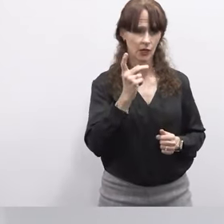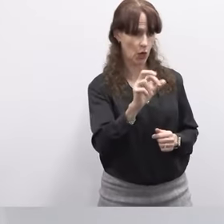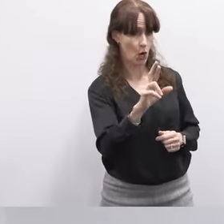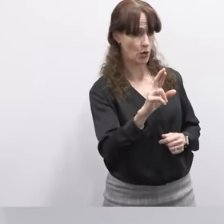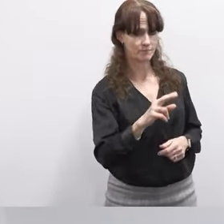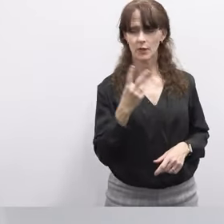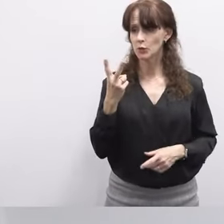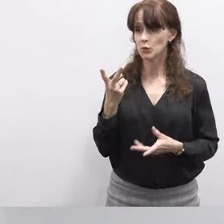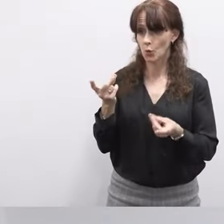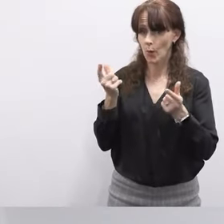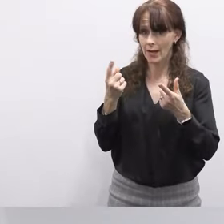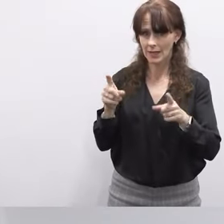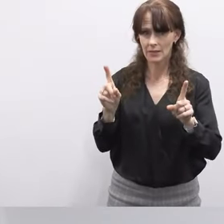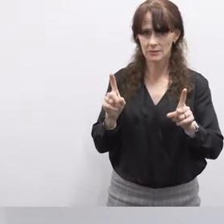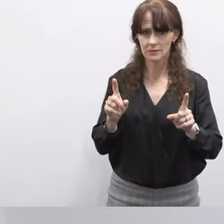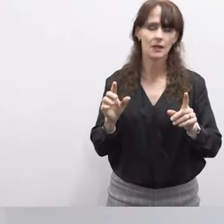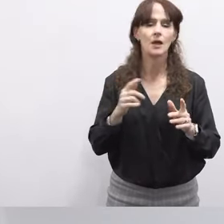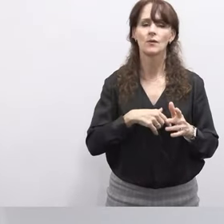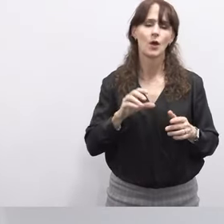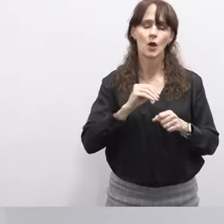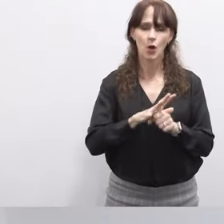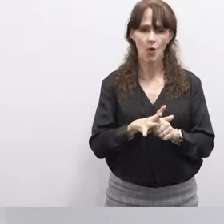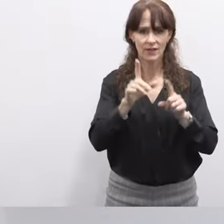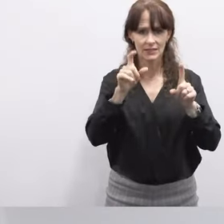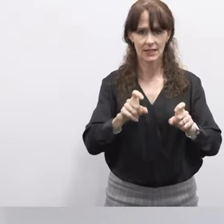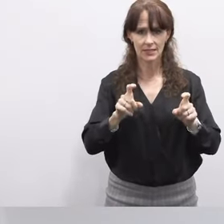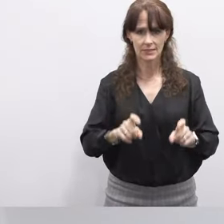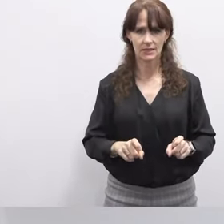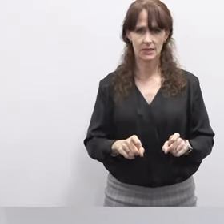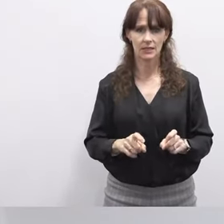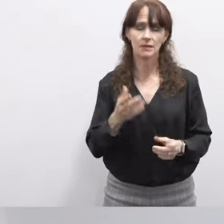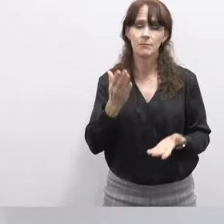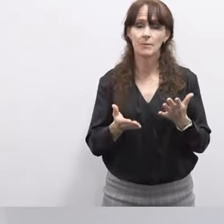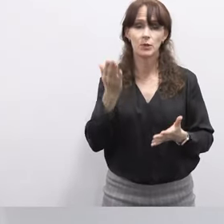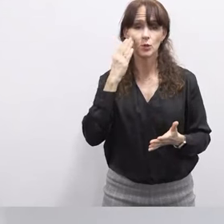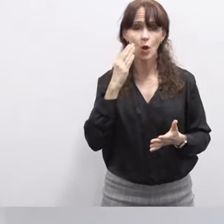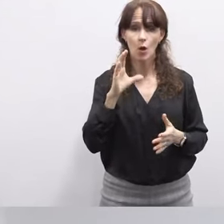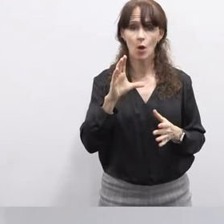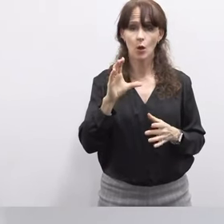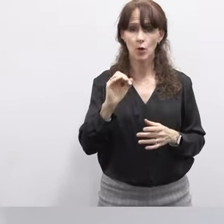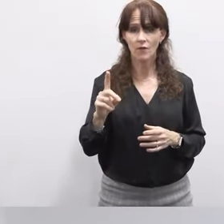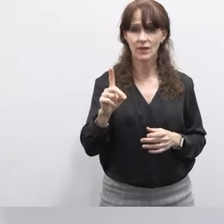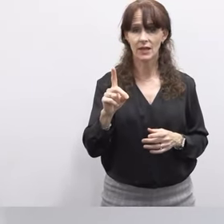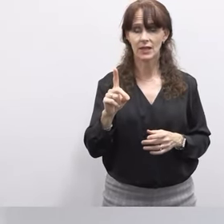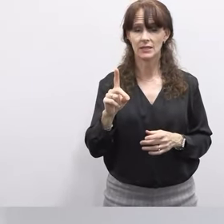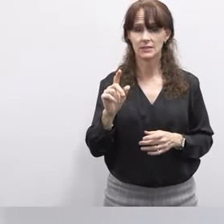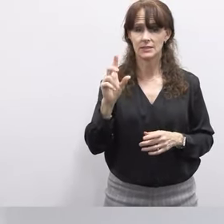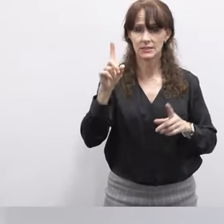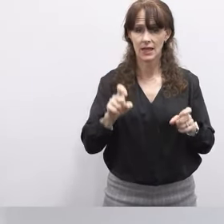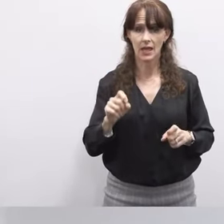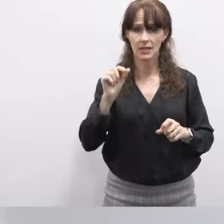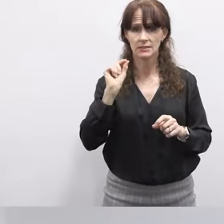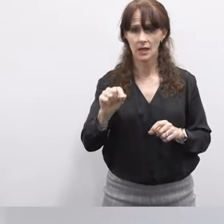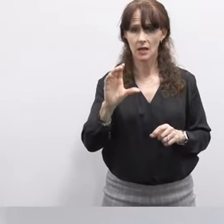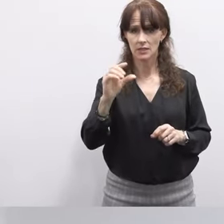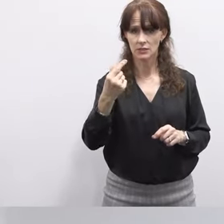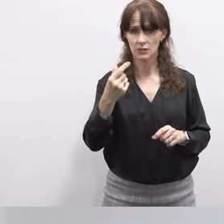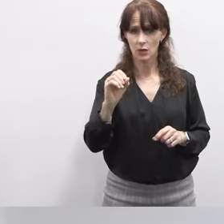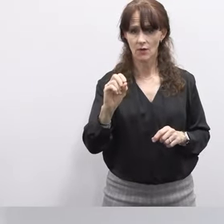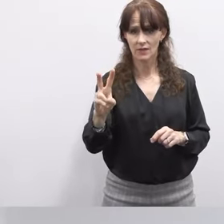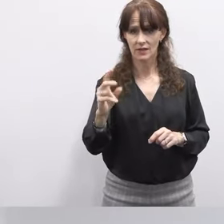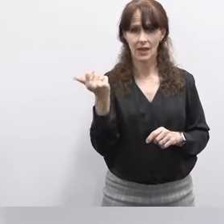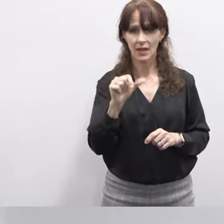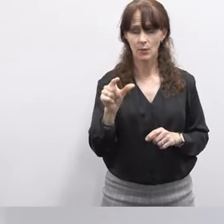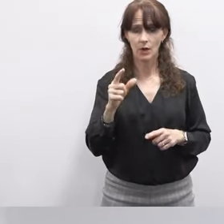announcements. In the spirit of talking about COVID tests, you may know that at covidtests.gov, anybody